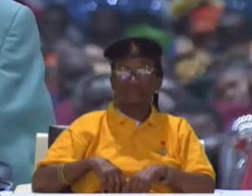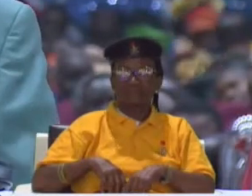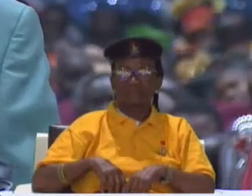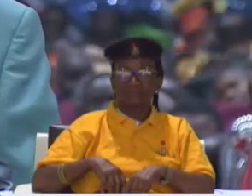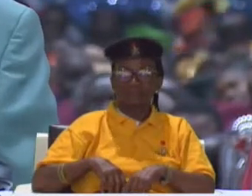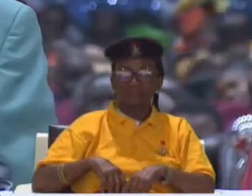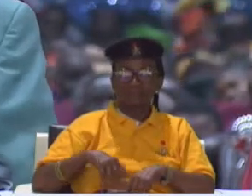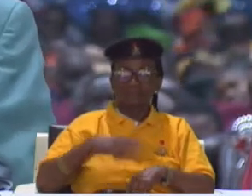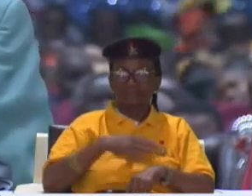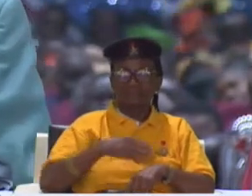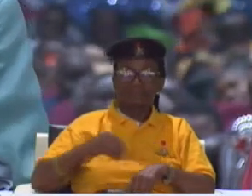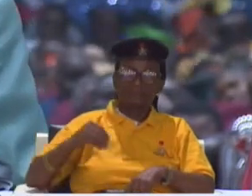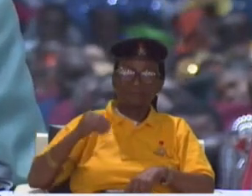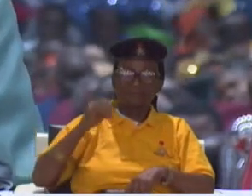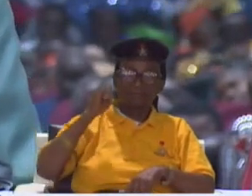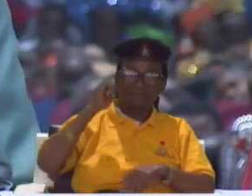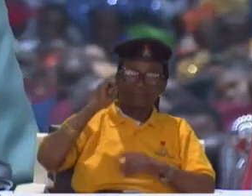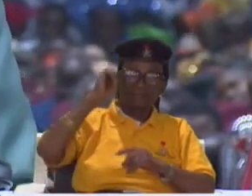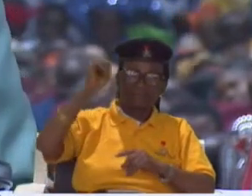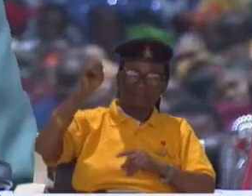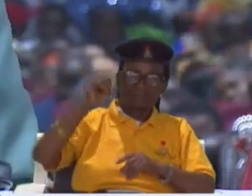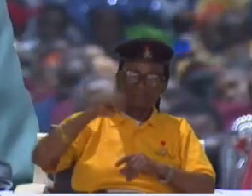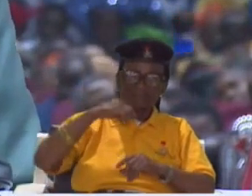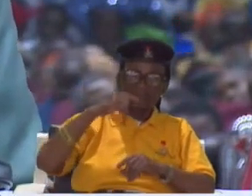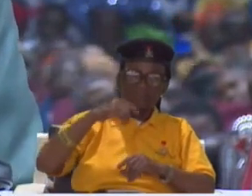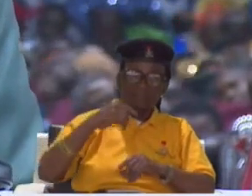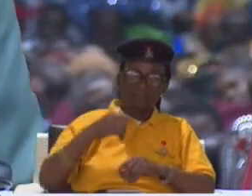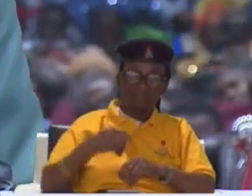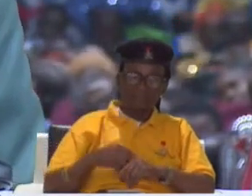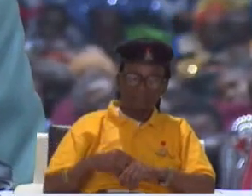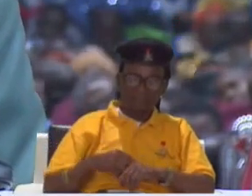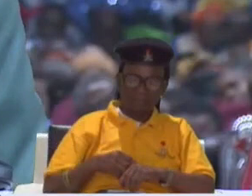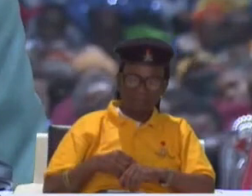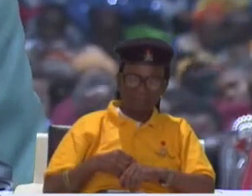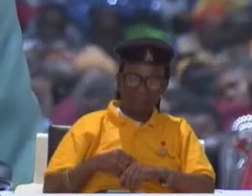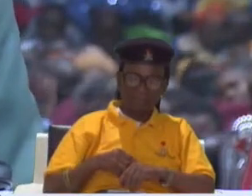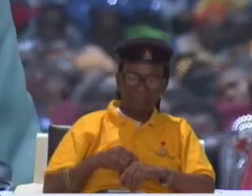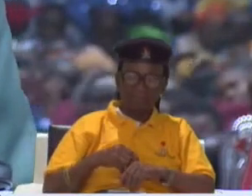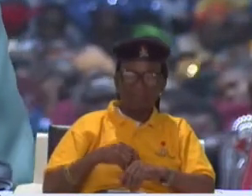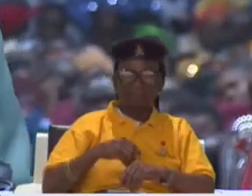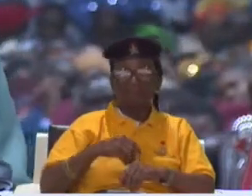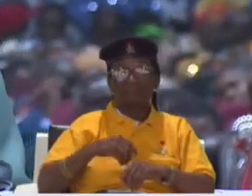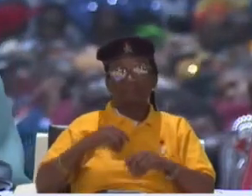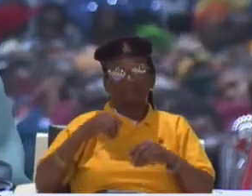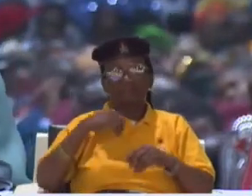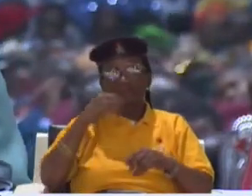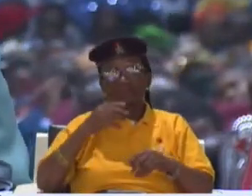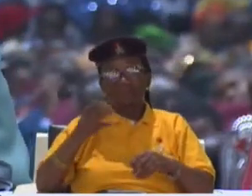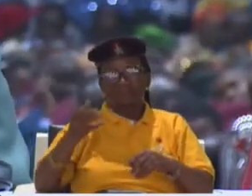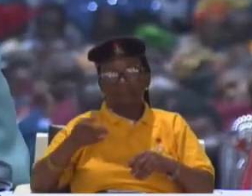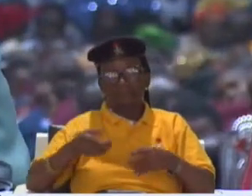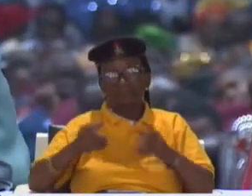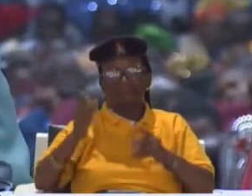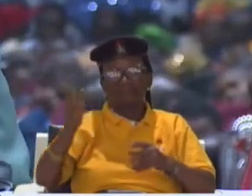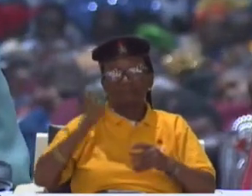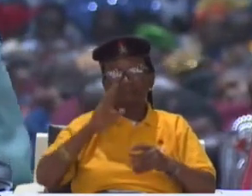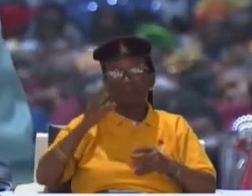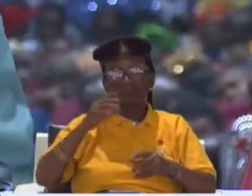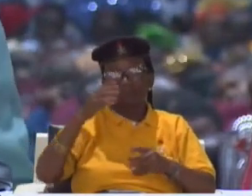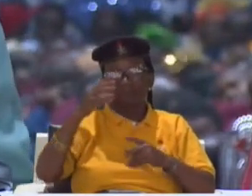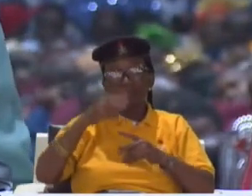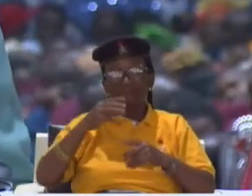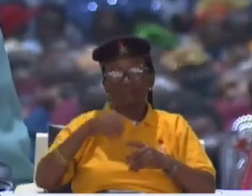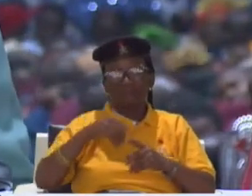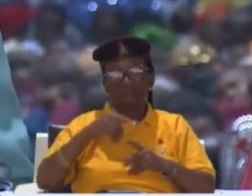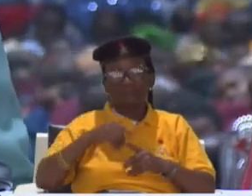And he's saying, let there be light. Now when